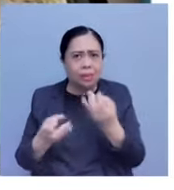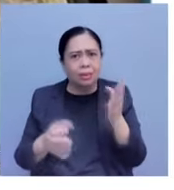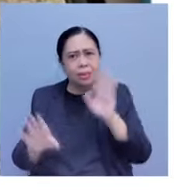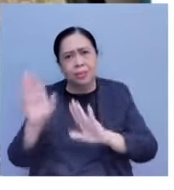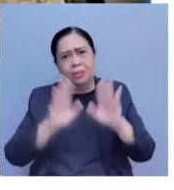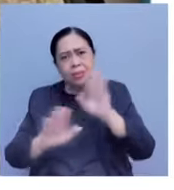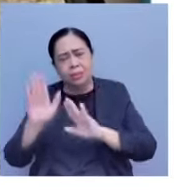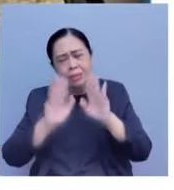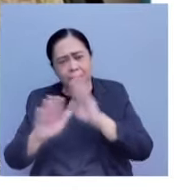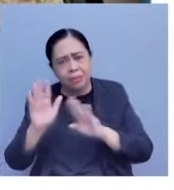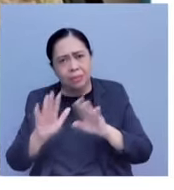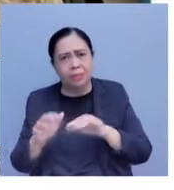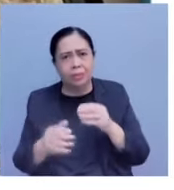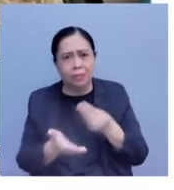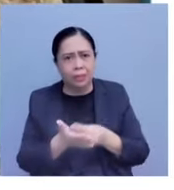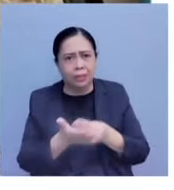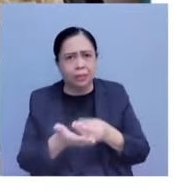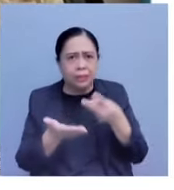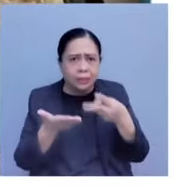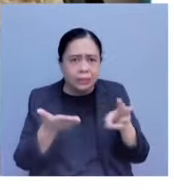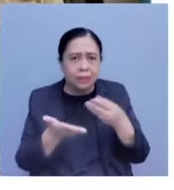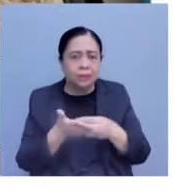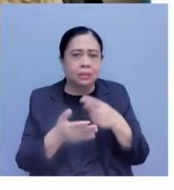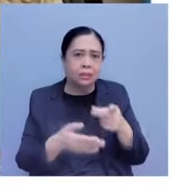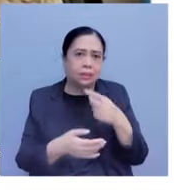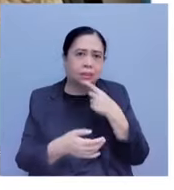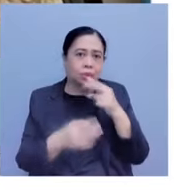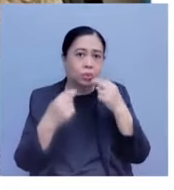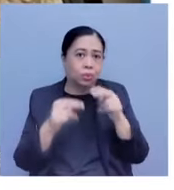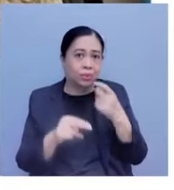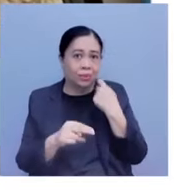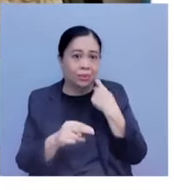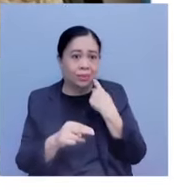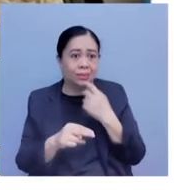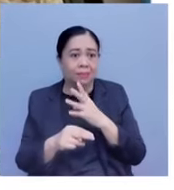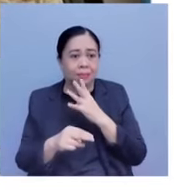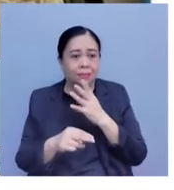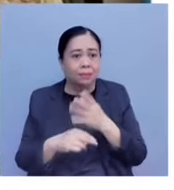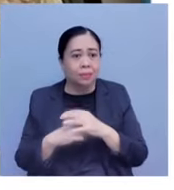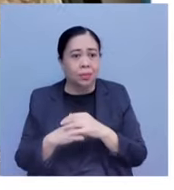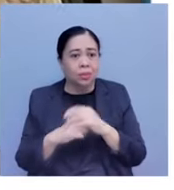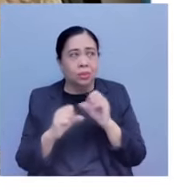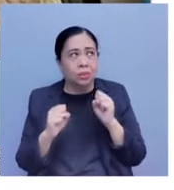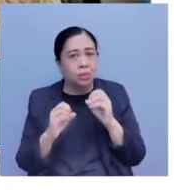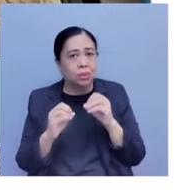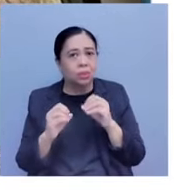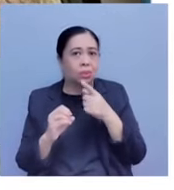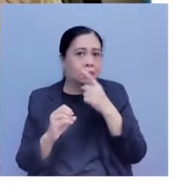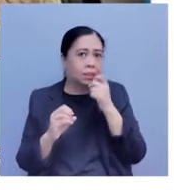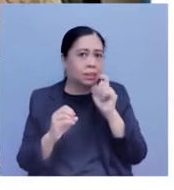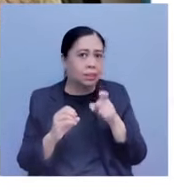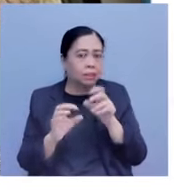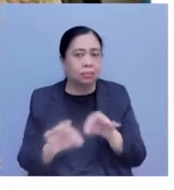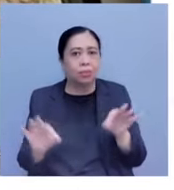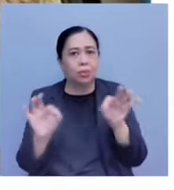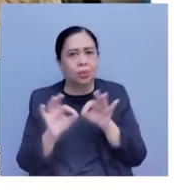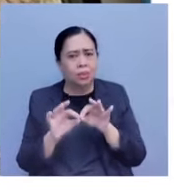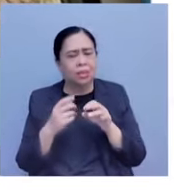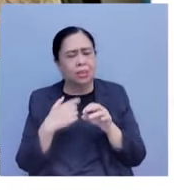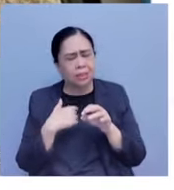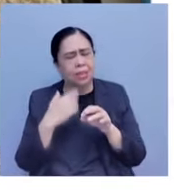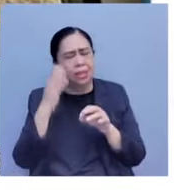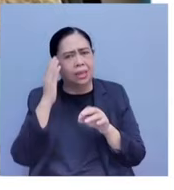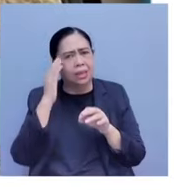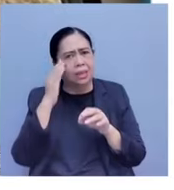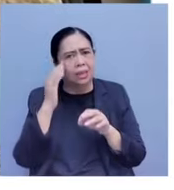problems that you've actually just said that in the news a few minutes ago. Mm. So because of that importance, in the end, I